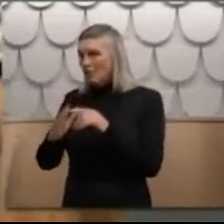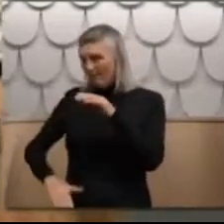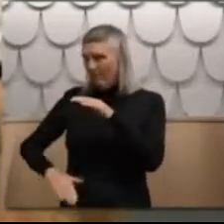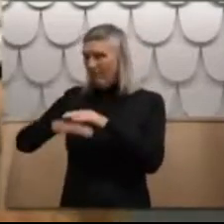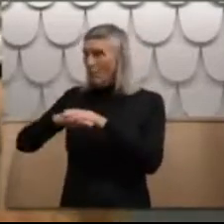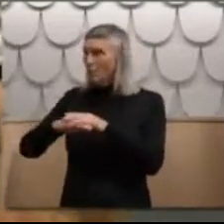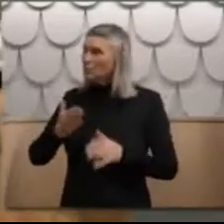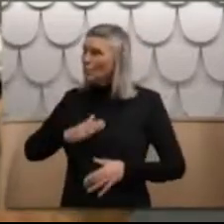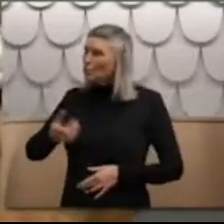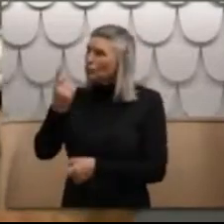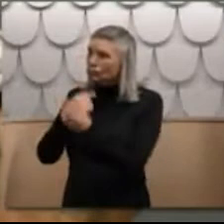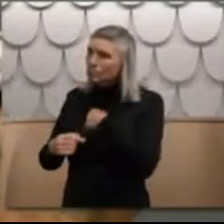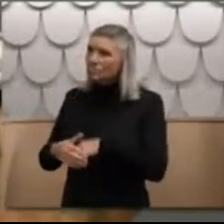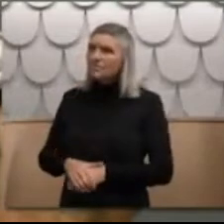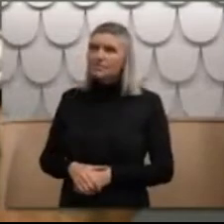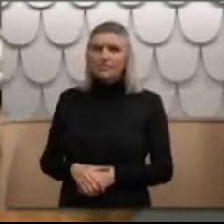that?